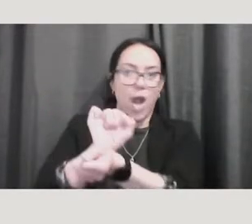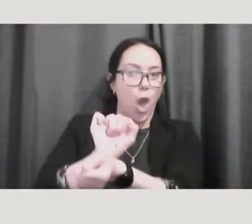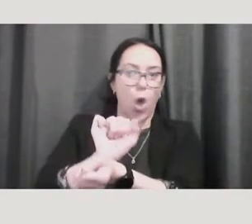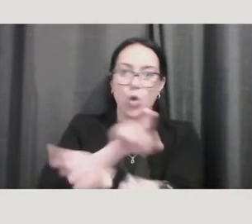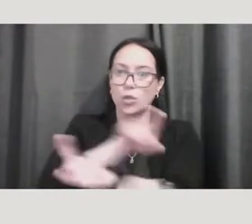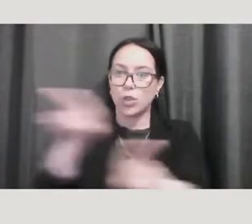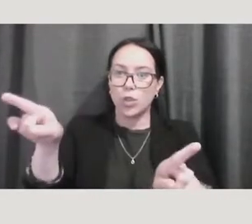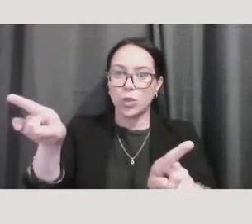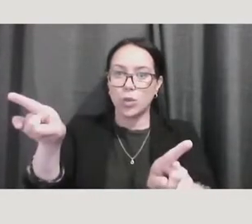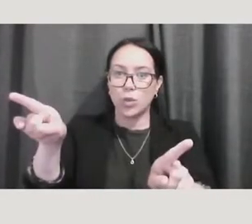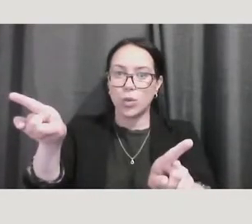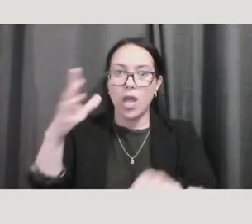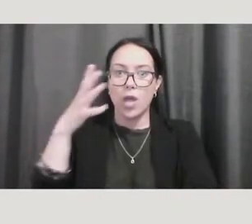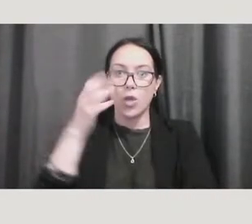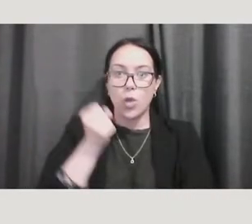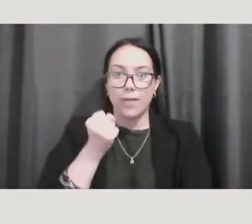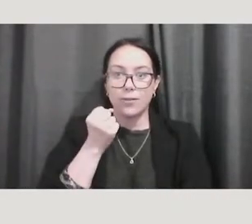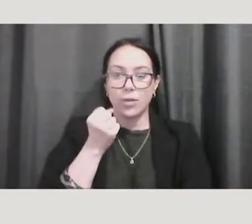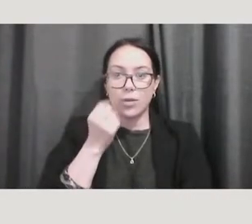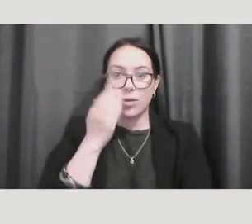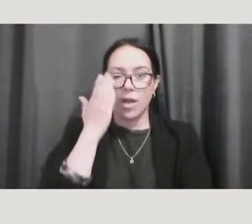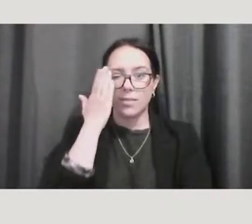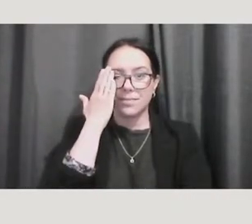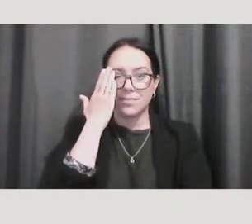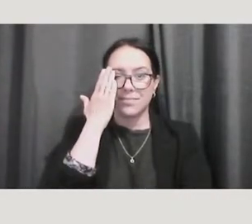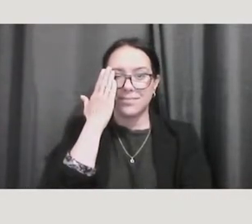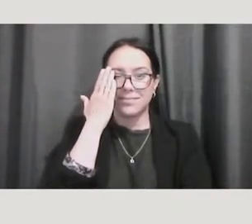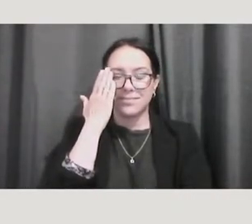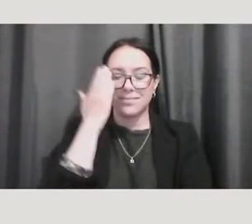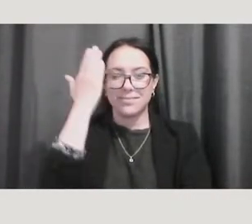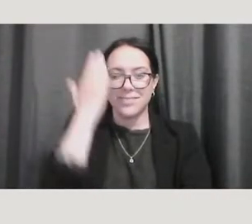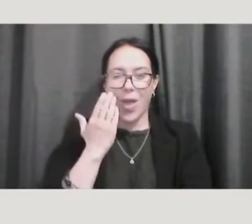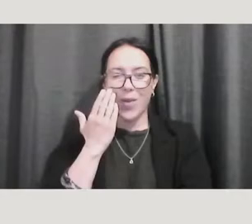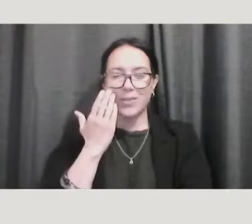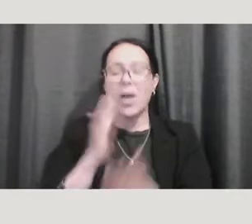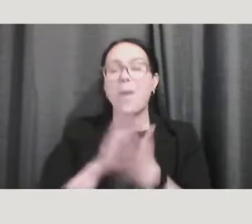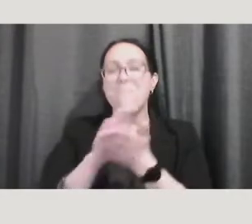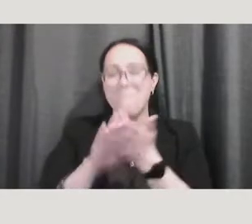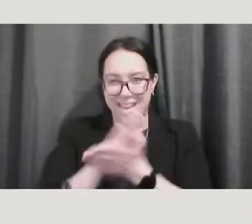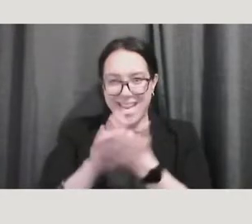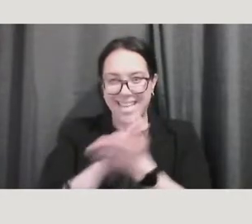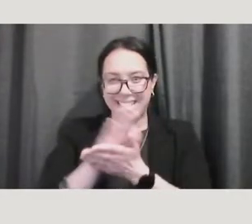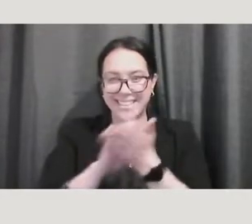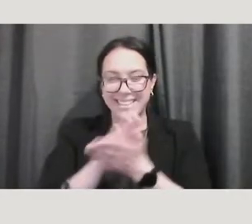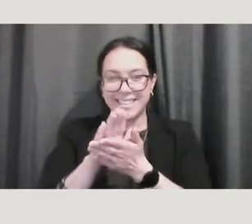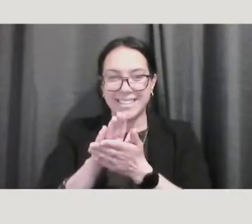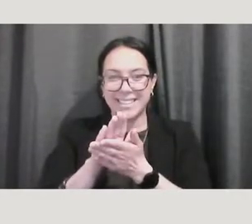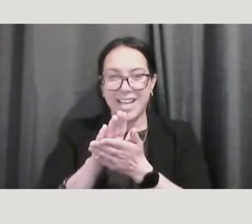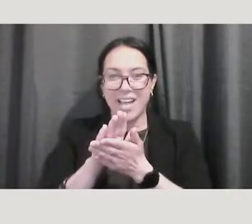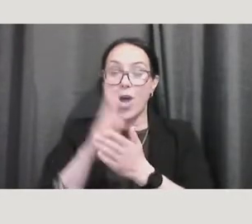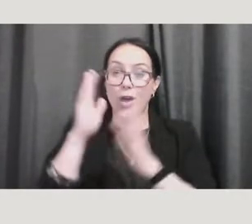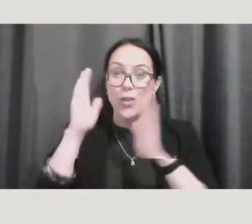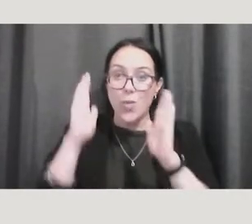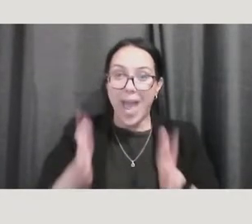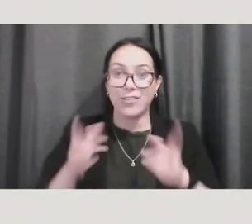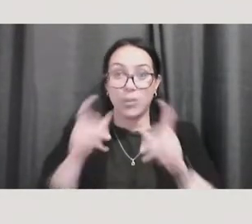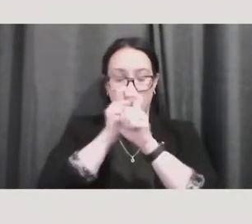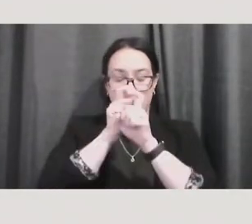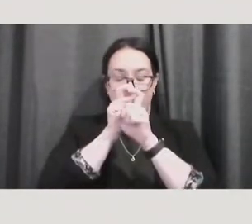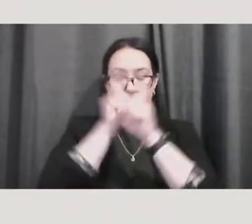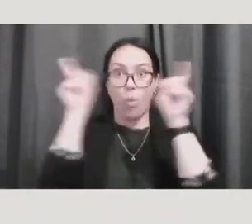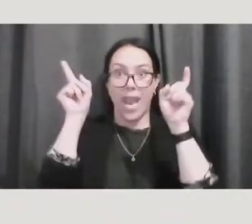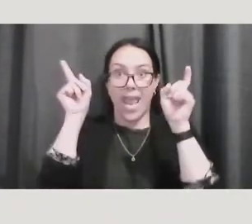one eye and close one eye which realistically means you have to be aware you have to be alert